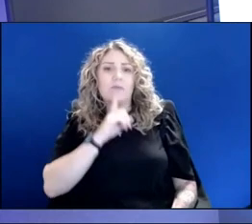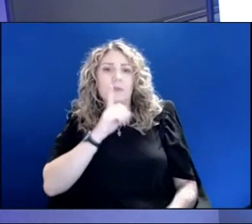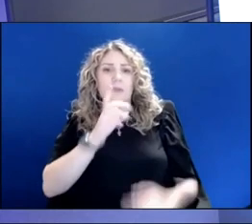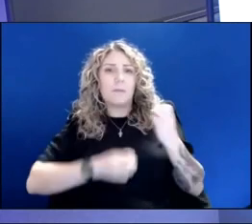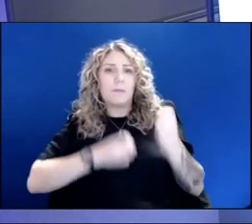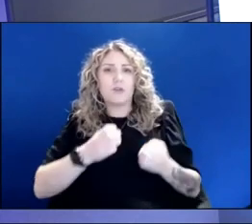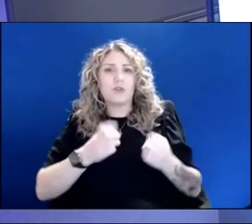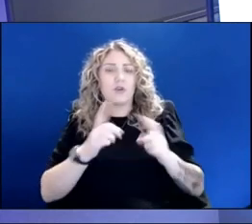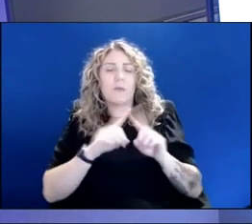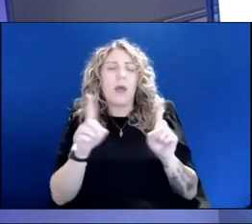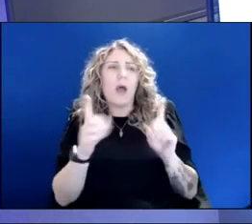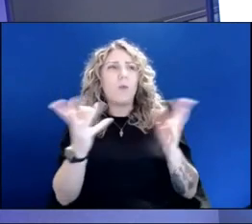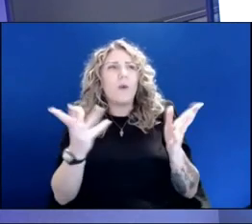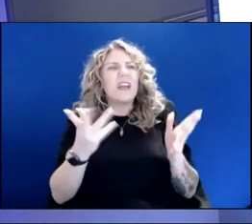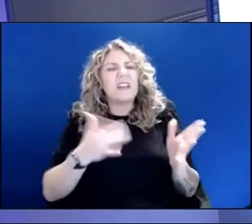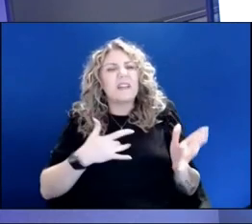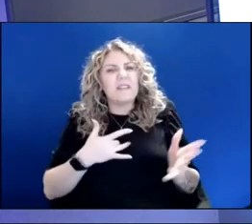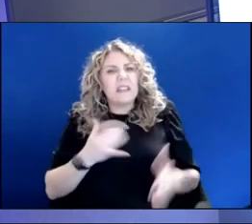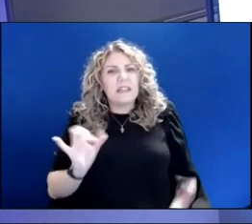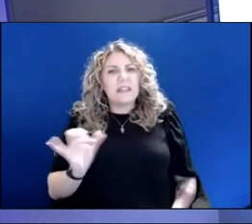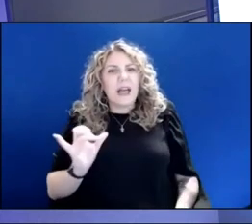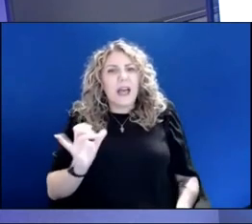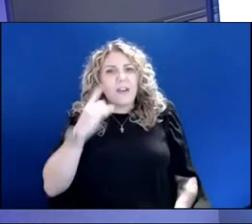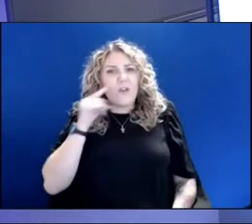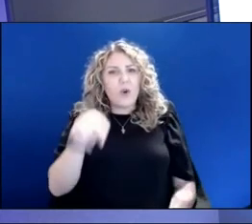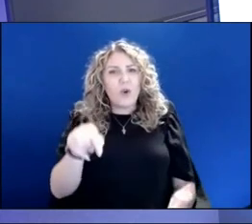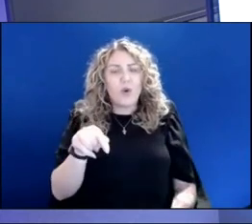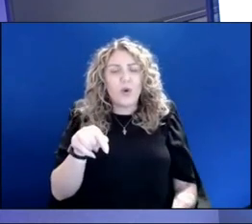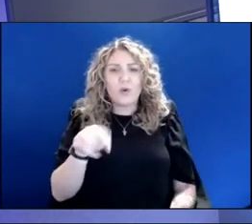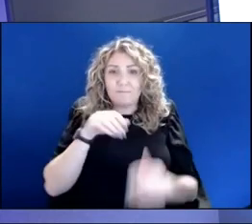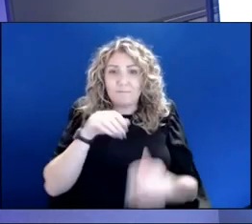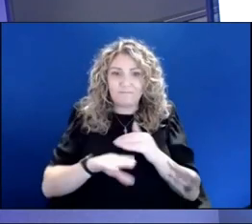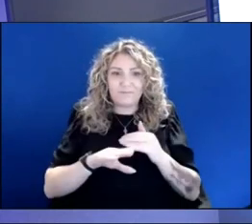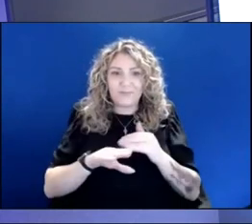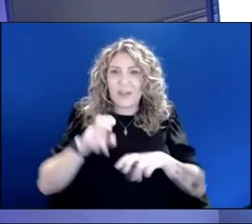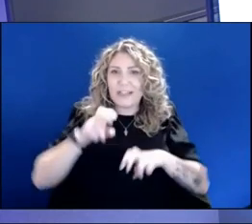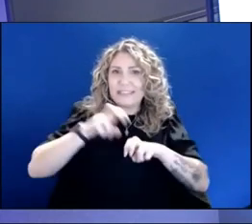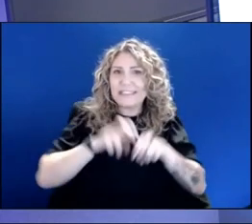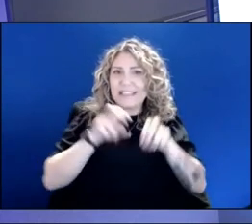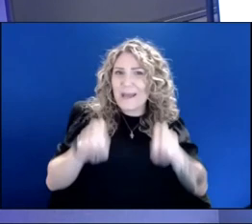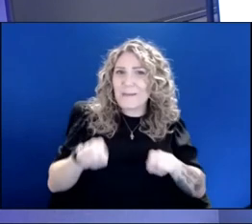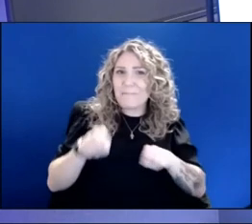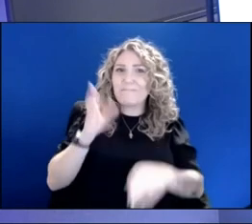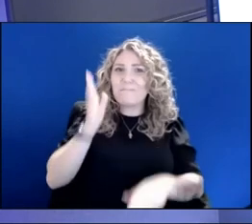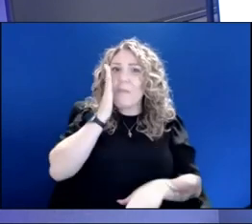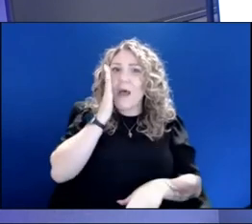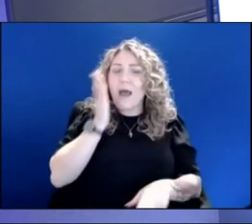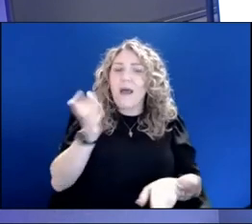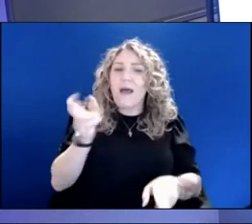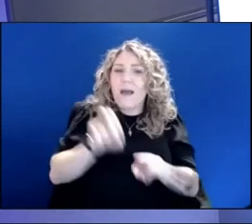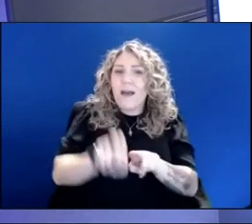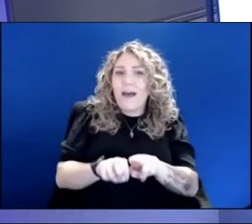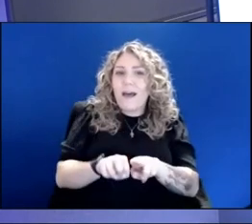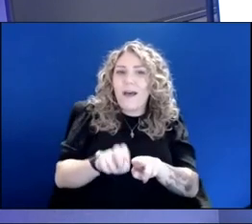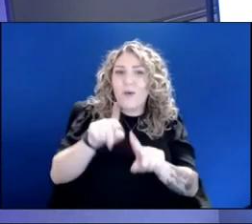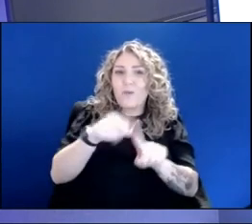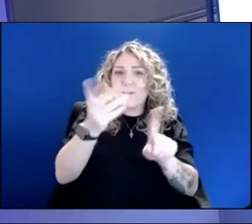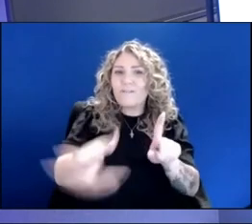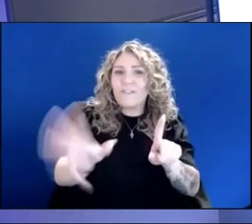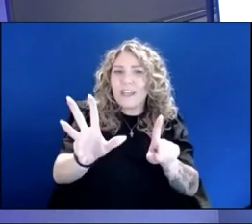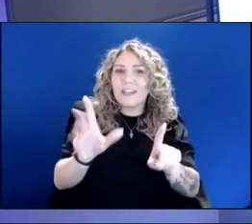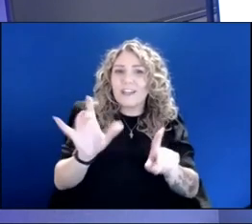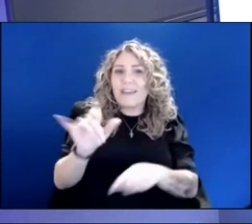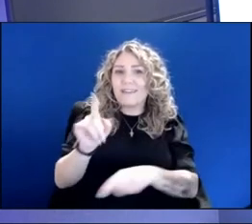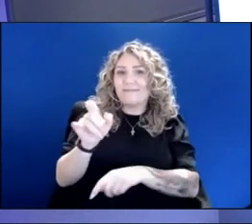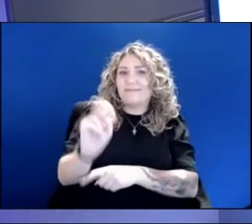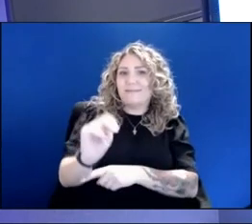you to go in and sit by the bedside after somebody comes out, like somebody like Dan, or to be able to see these type